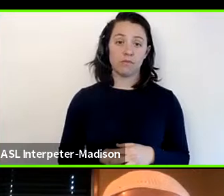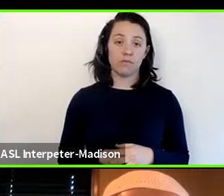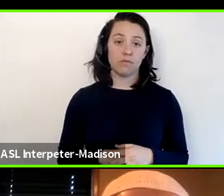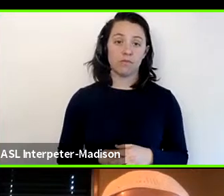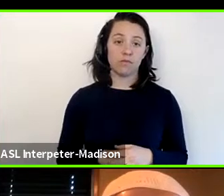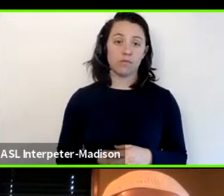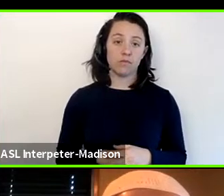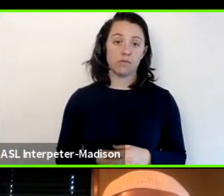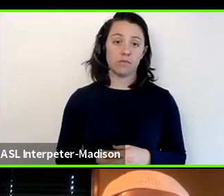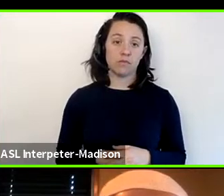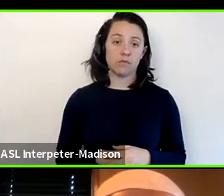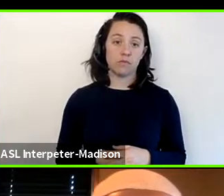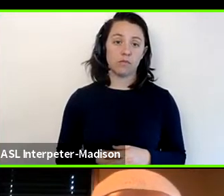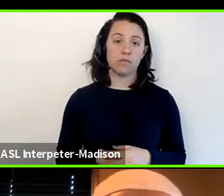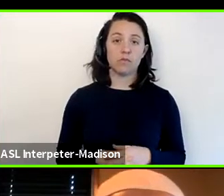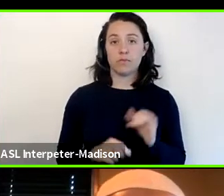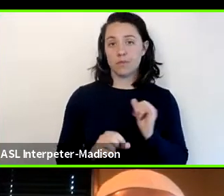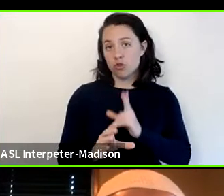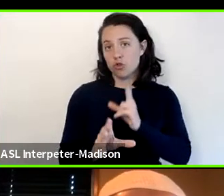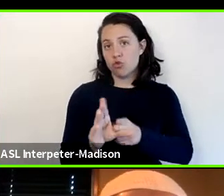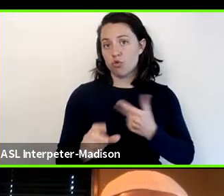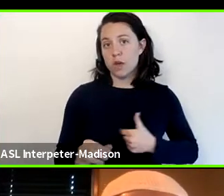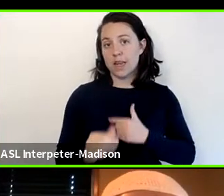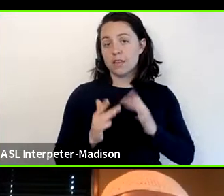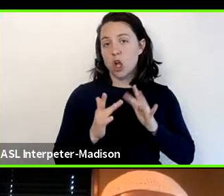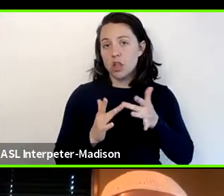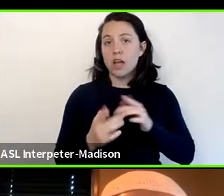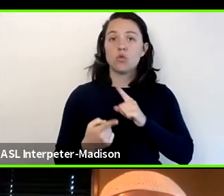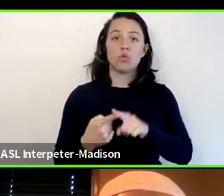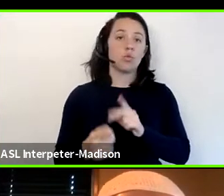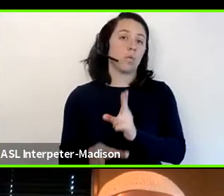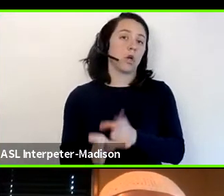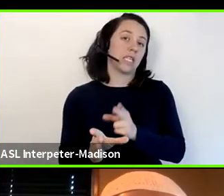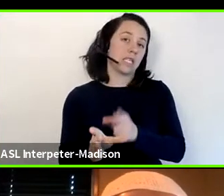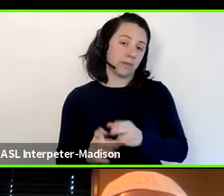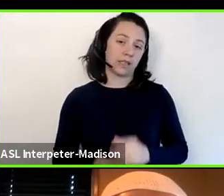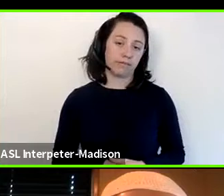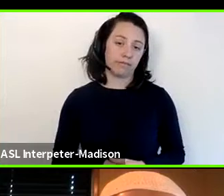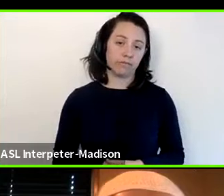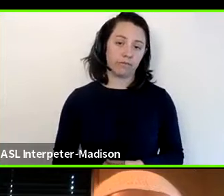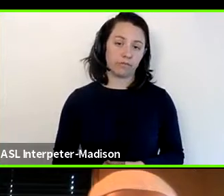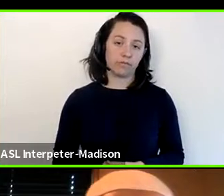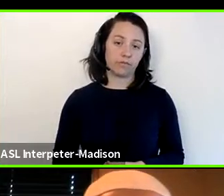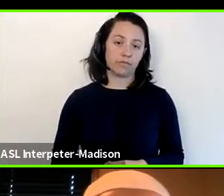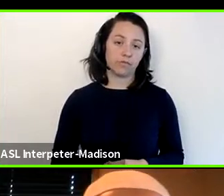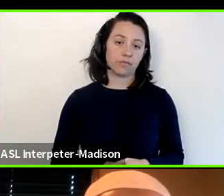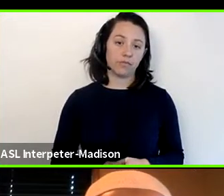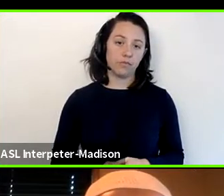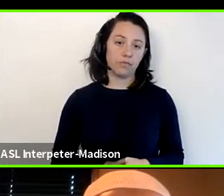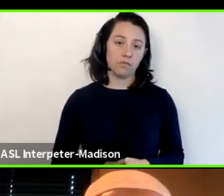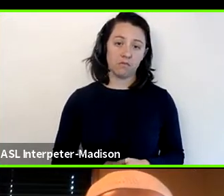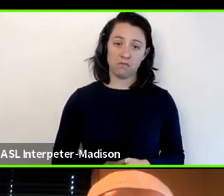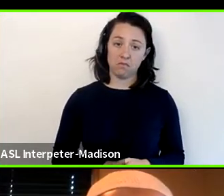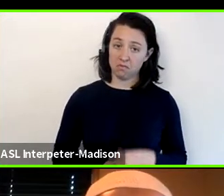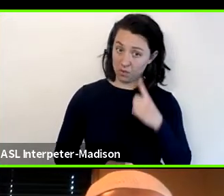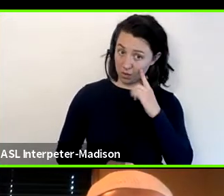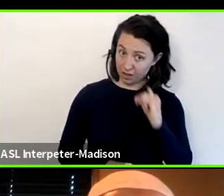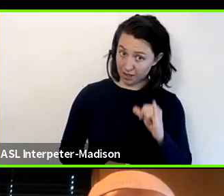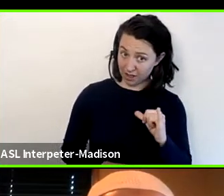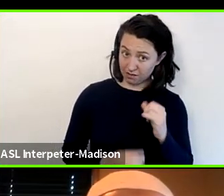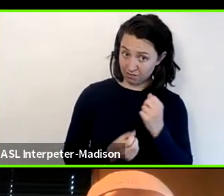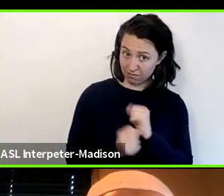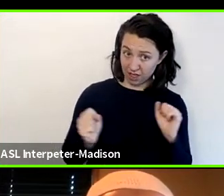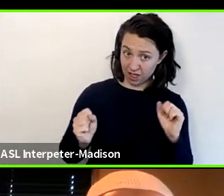through the online to participate in this gathering. Do you think that more safely